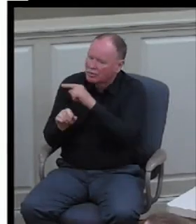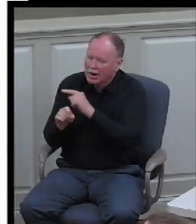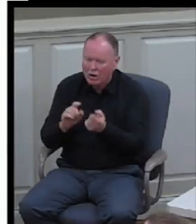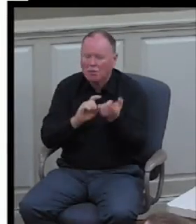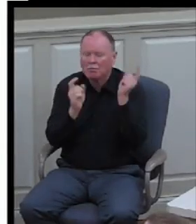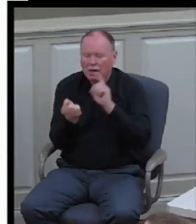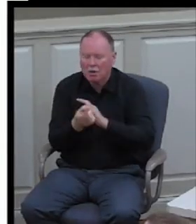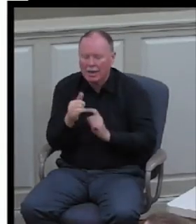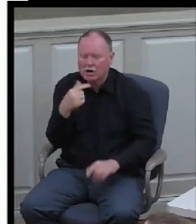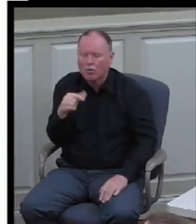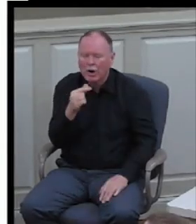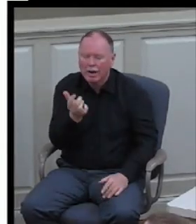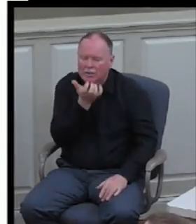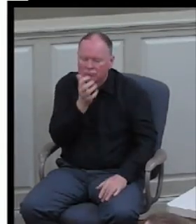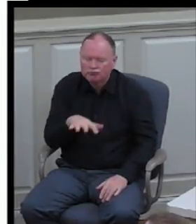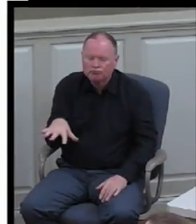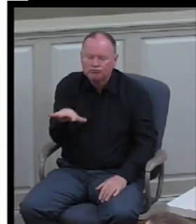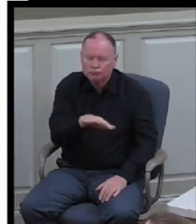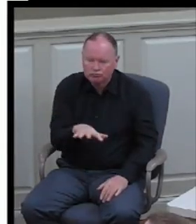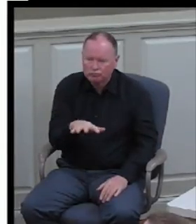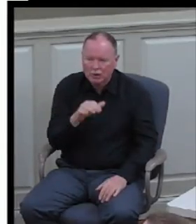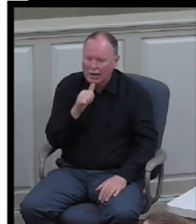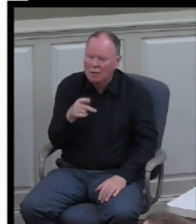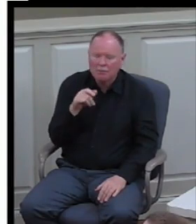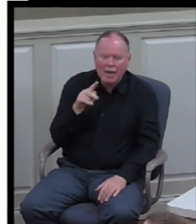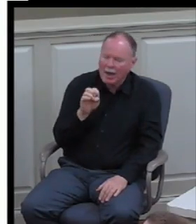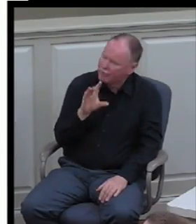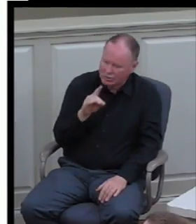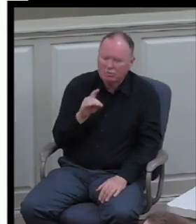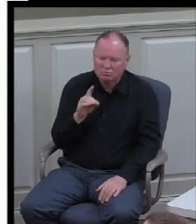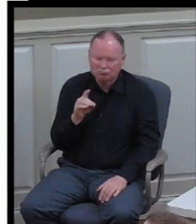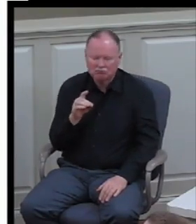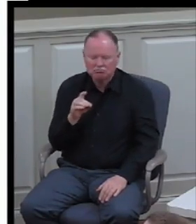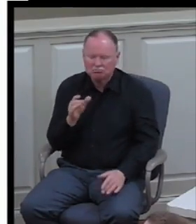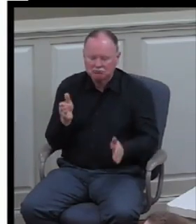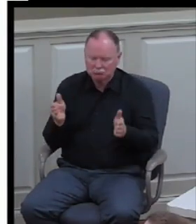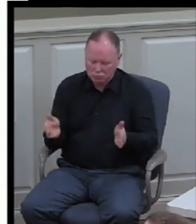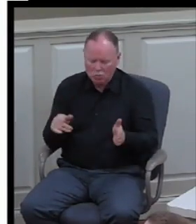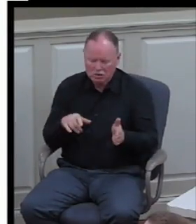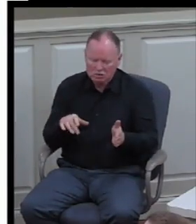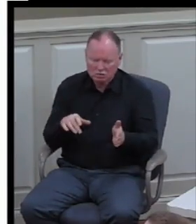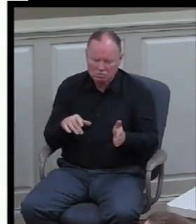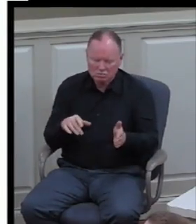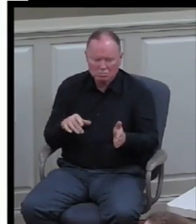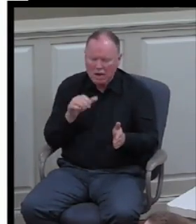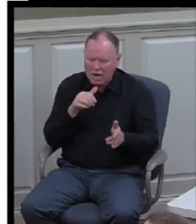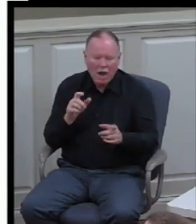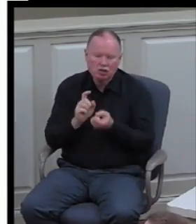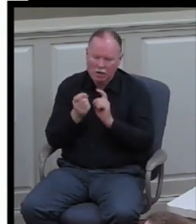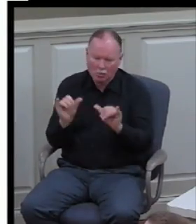into a green space rather than a paved drive. It's about the same width as it is now. And then